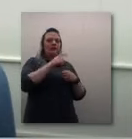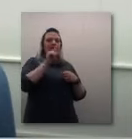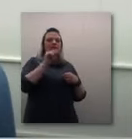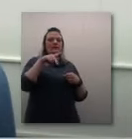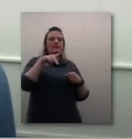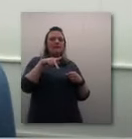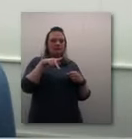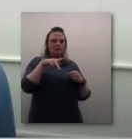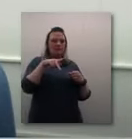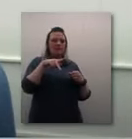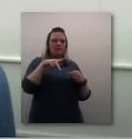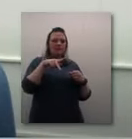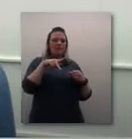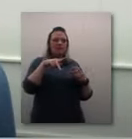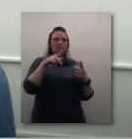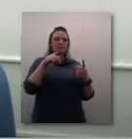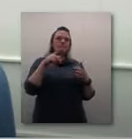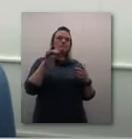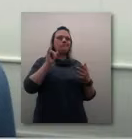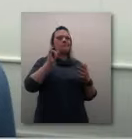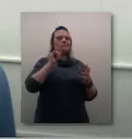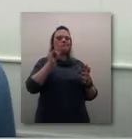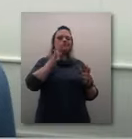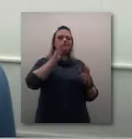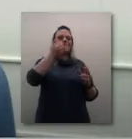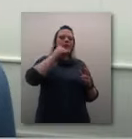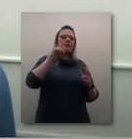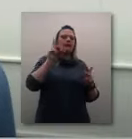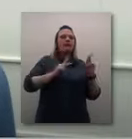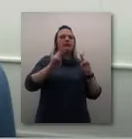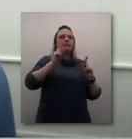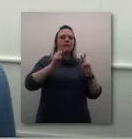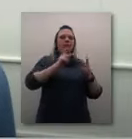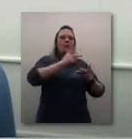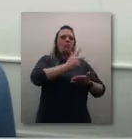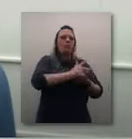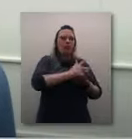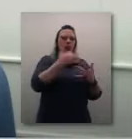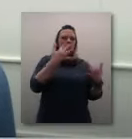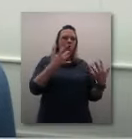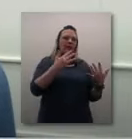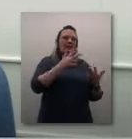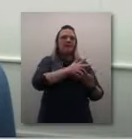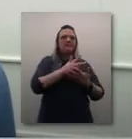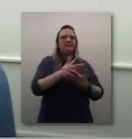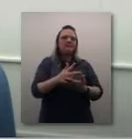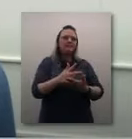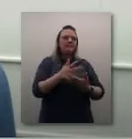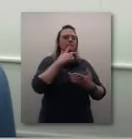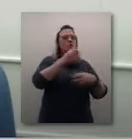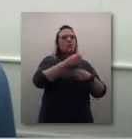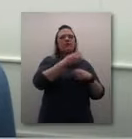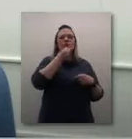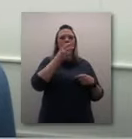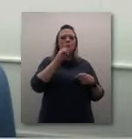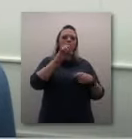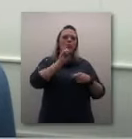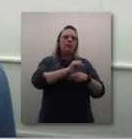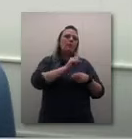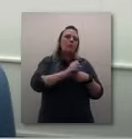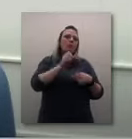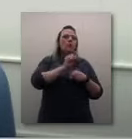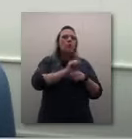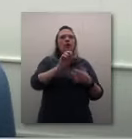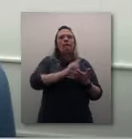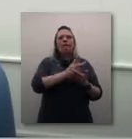really, people see cars in the parking lot, and it's people waiting to get their takeout, and cars from employees that are working in the